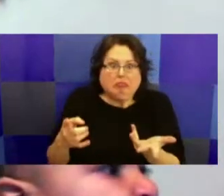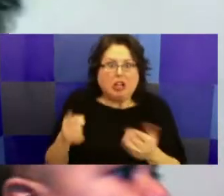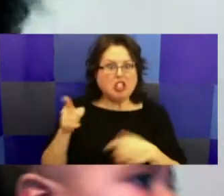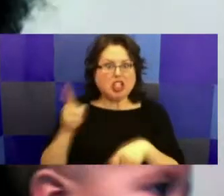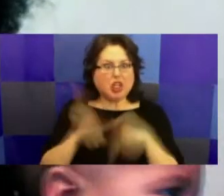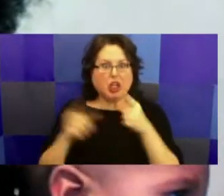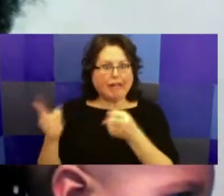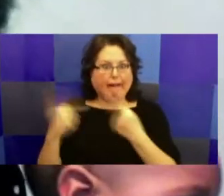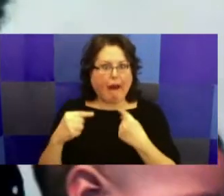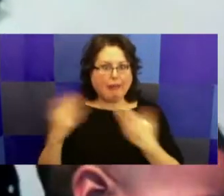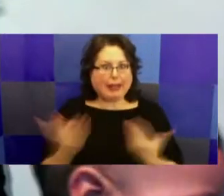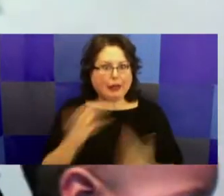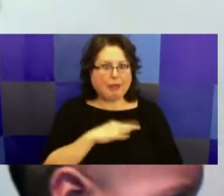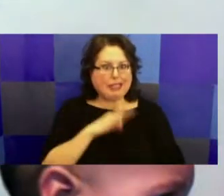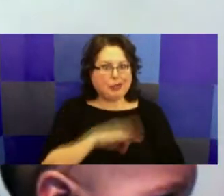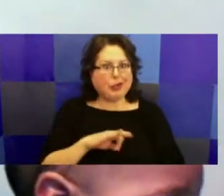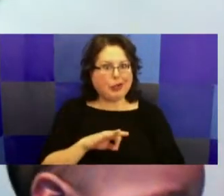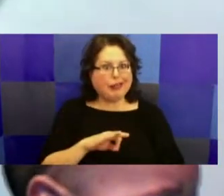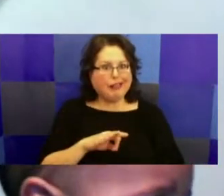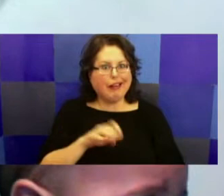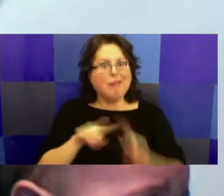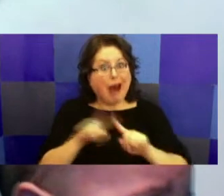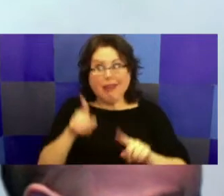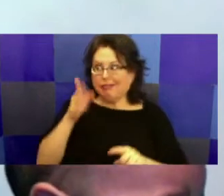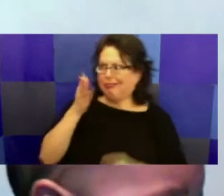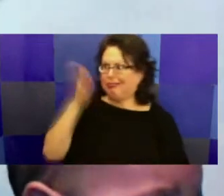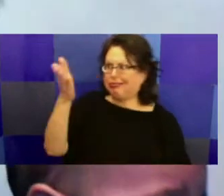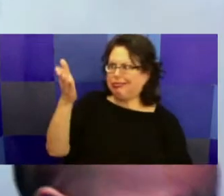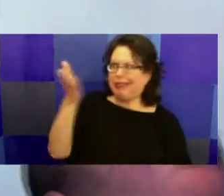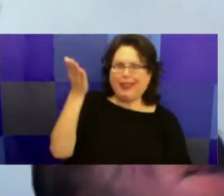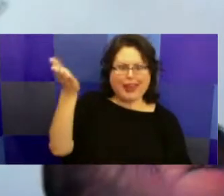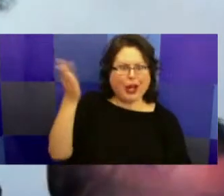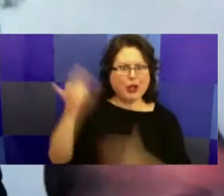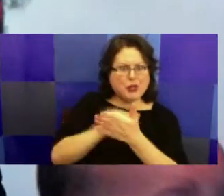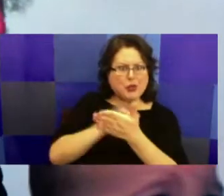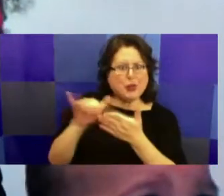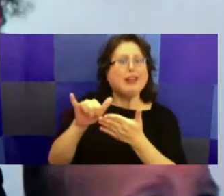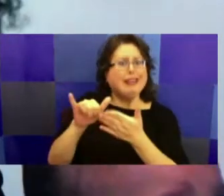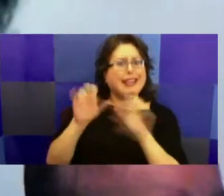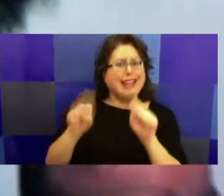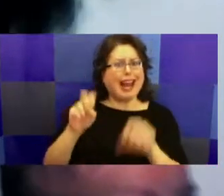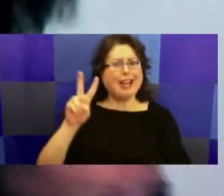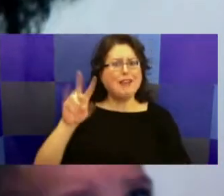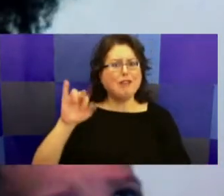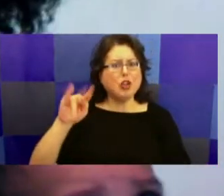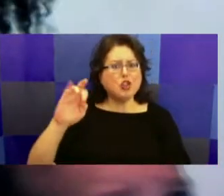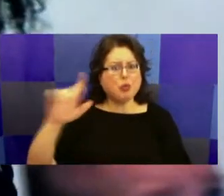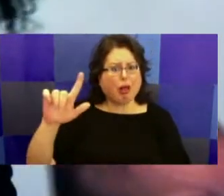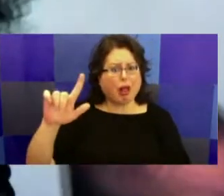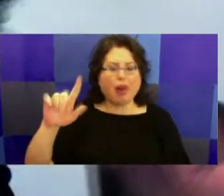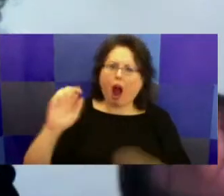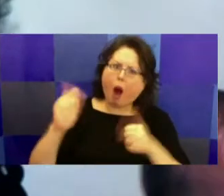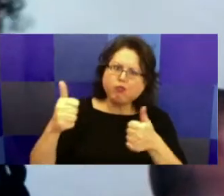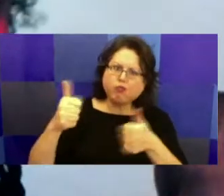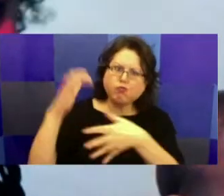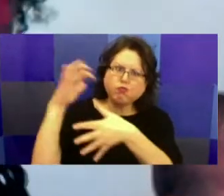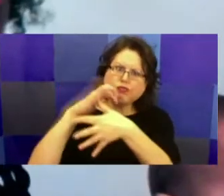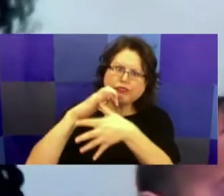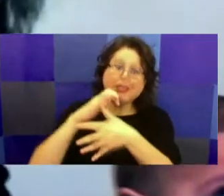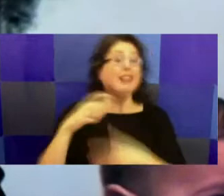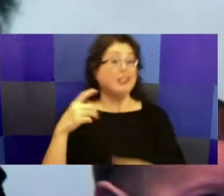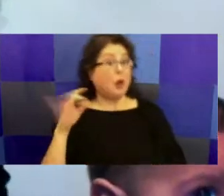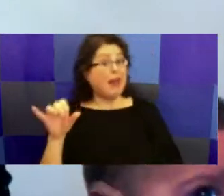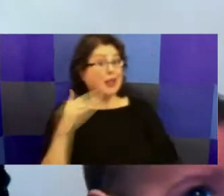to make it. And so that's the other thing that we're doing is we are looking for ways to be innovative and see how we can